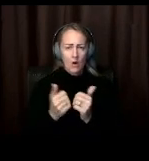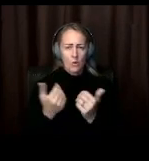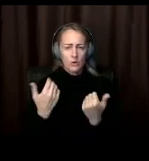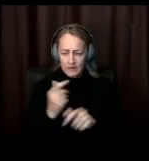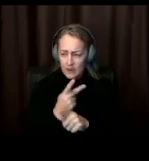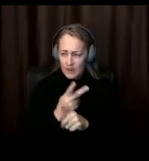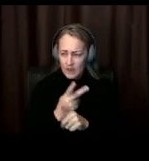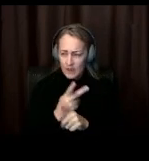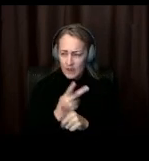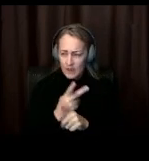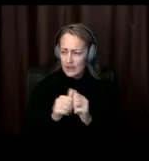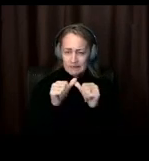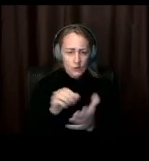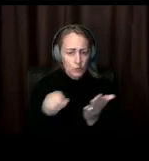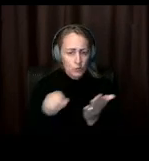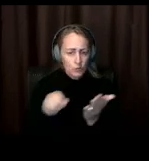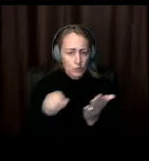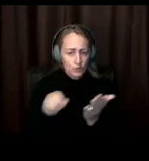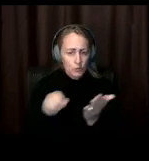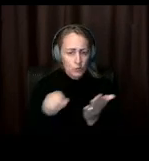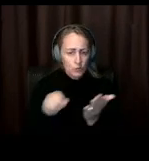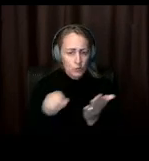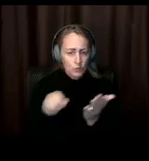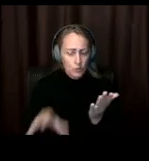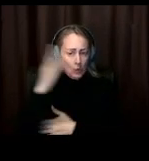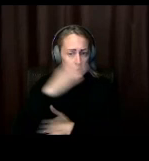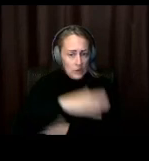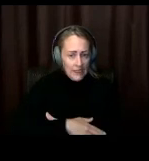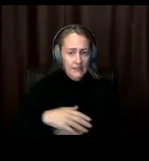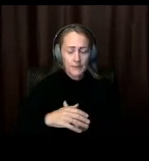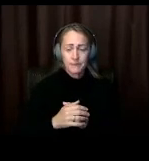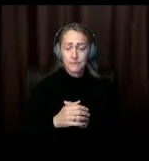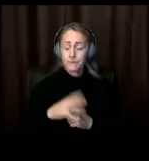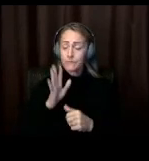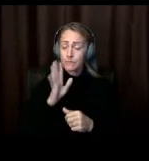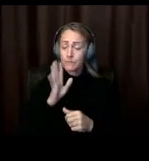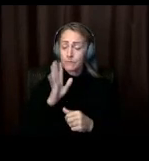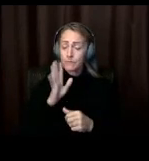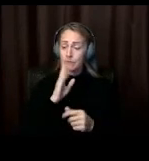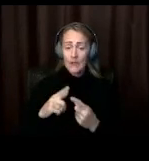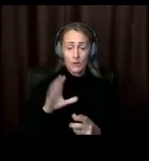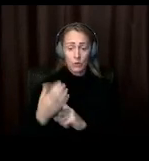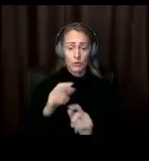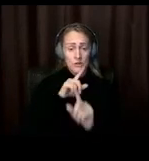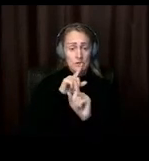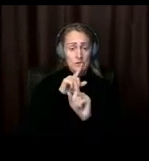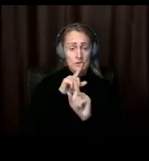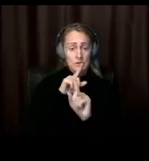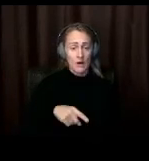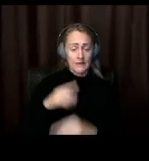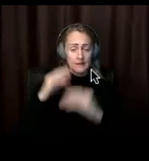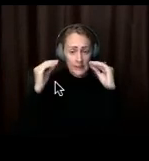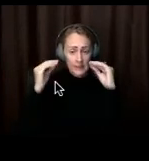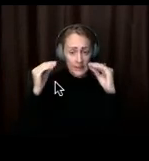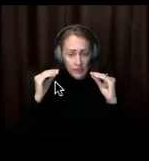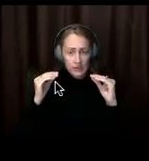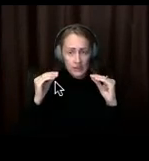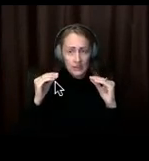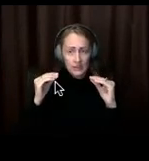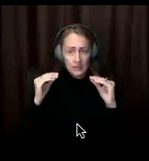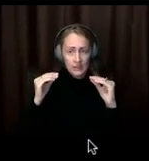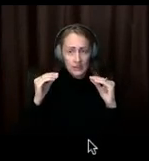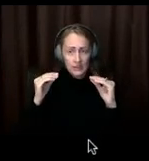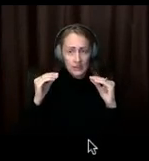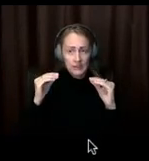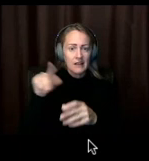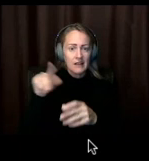about Zaretta Hammond's culture tree and culturally responsive teaching in the brain. We think a lot of us are just looking at that top culture, right? The leaves, the